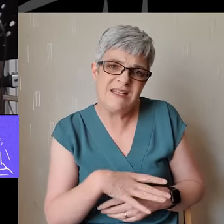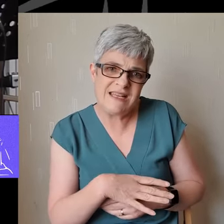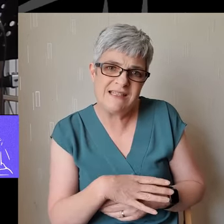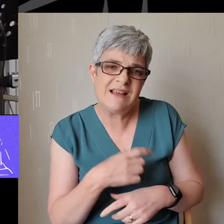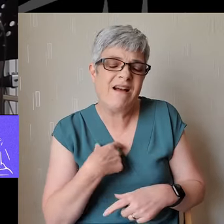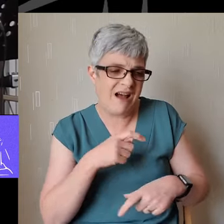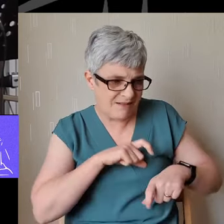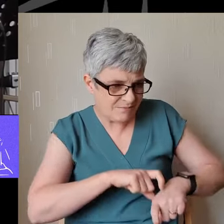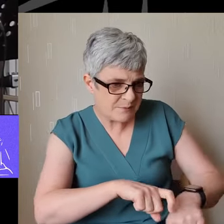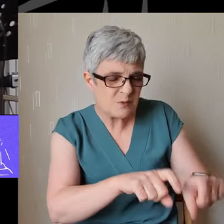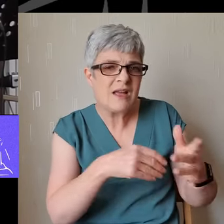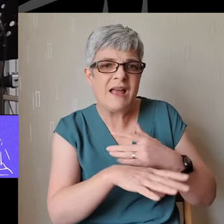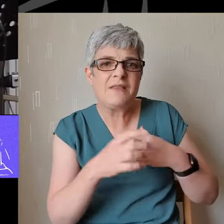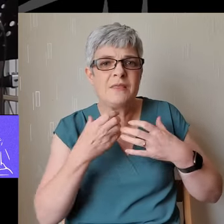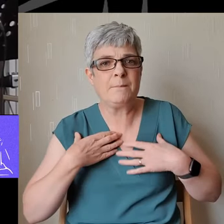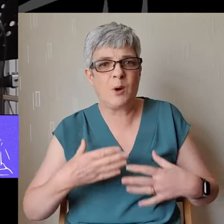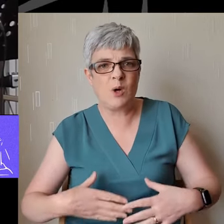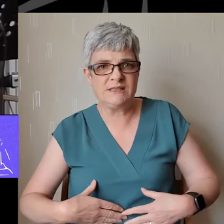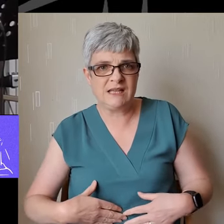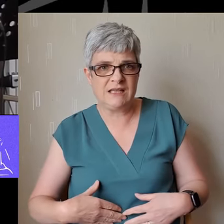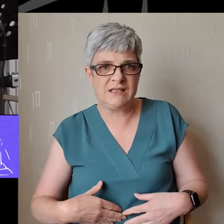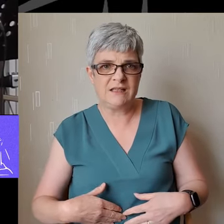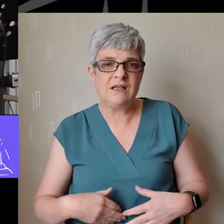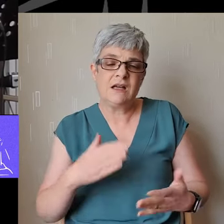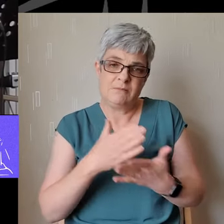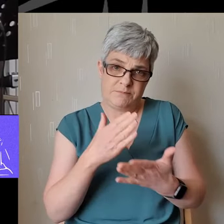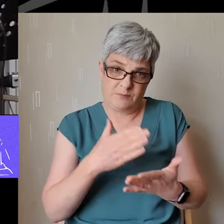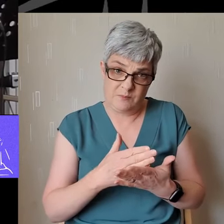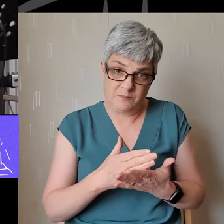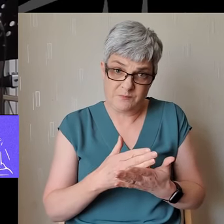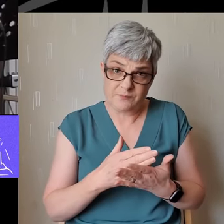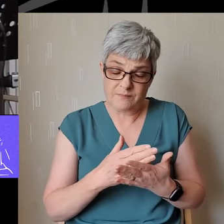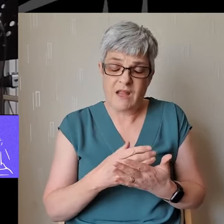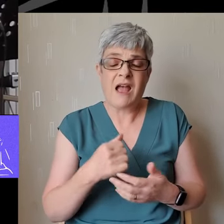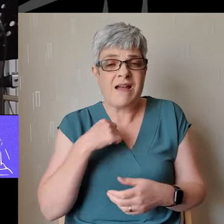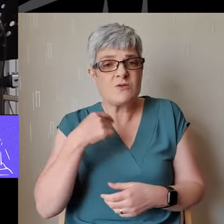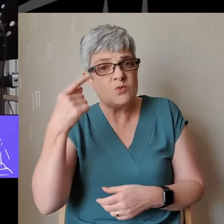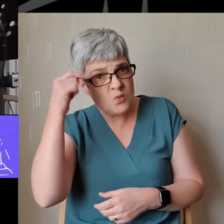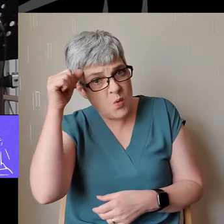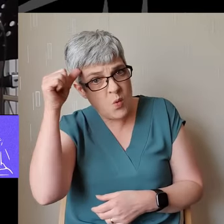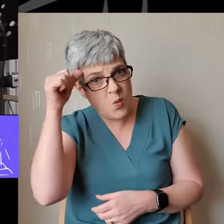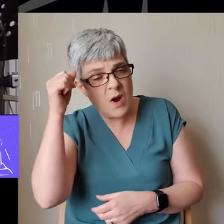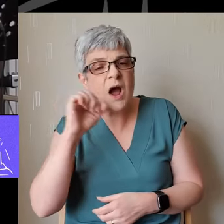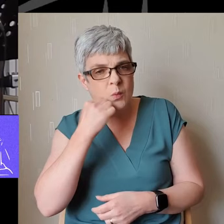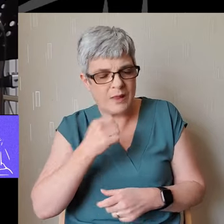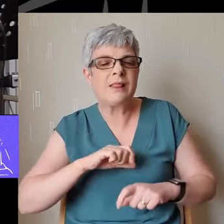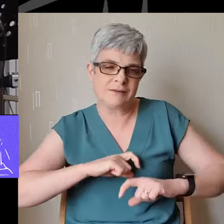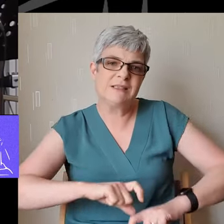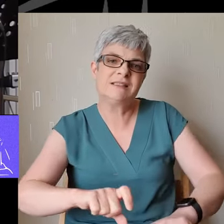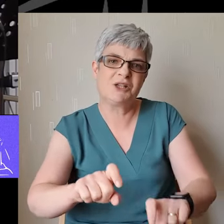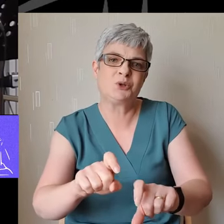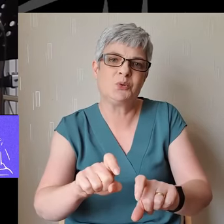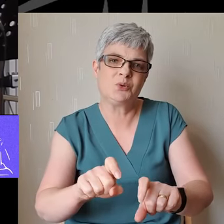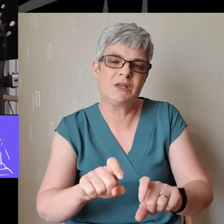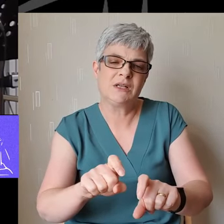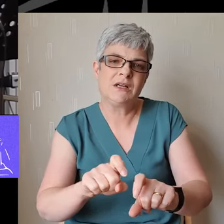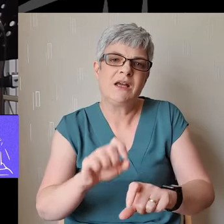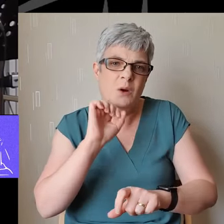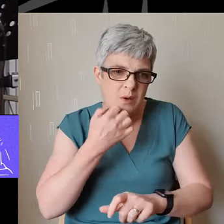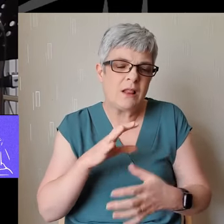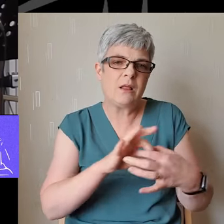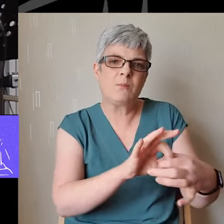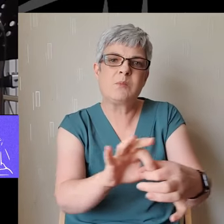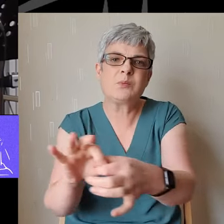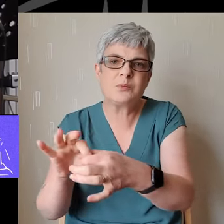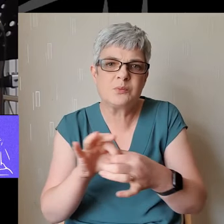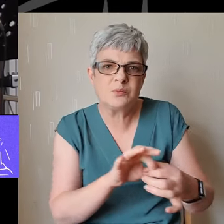remain in the body. Convinced of this, I know that I will remain and I will continue with all of you for